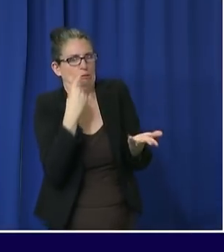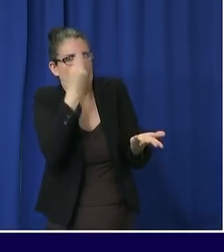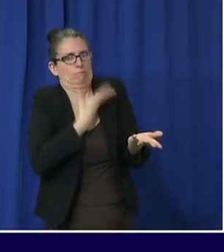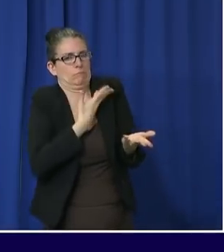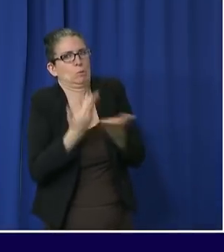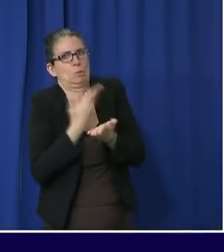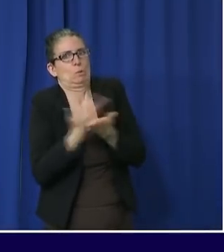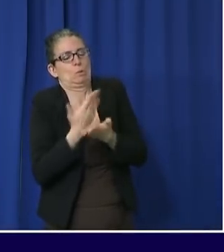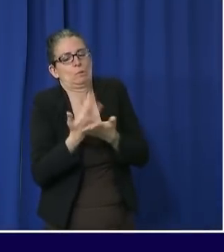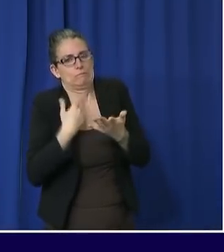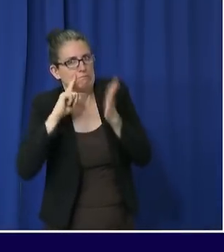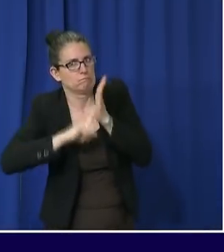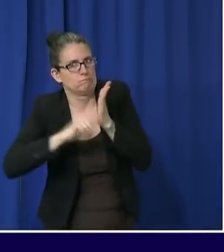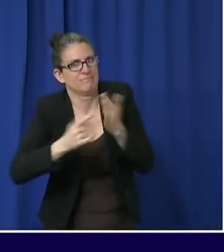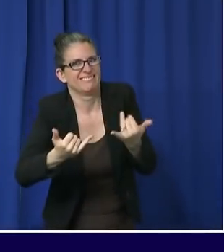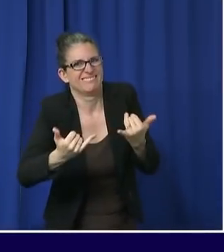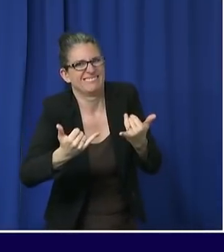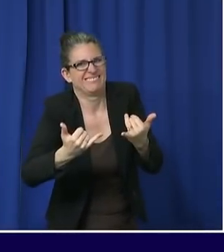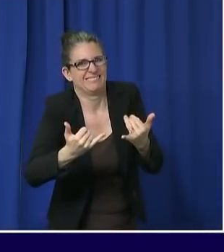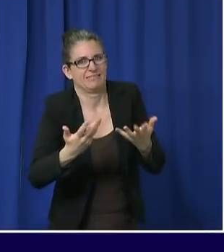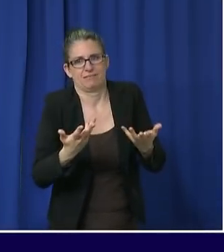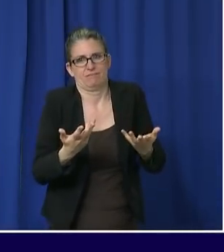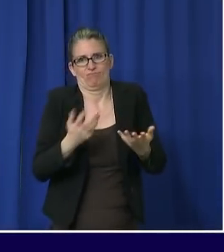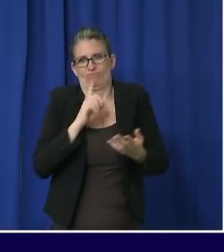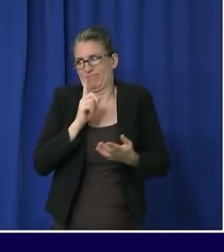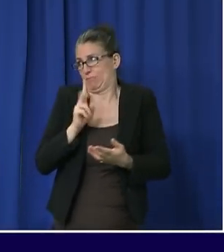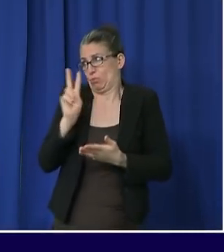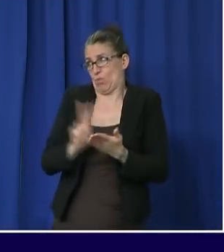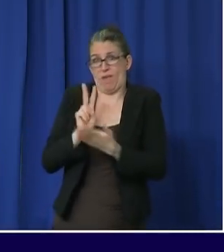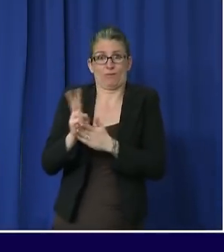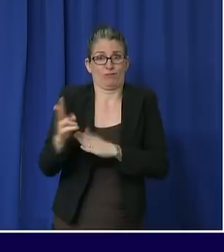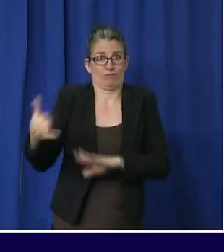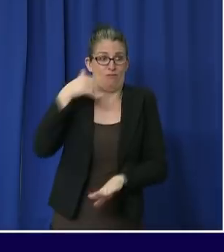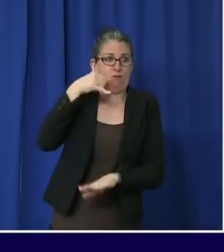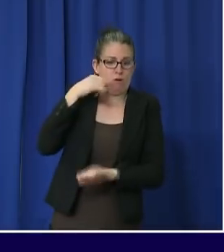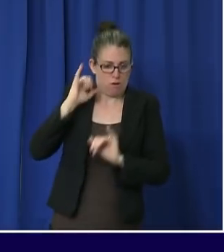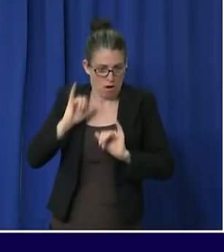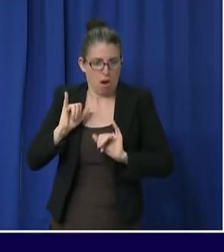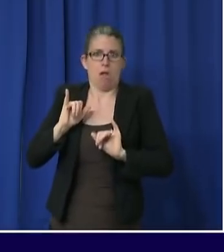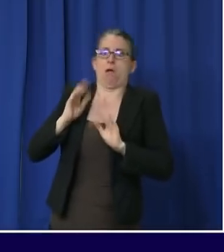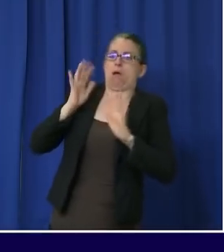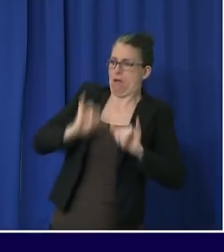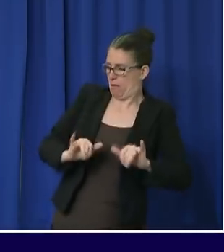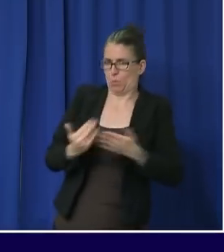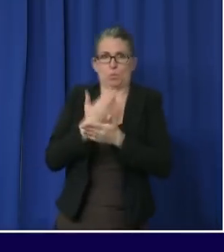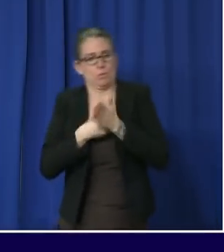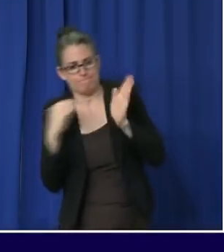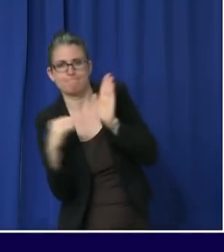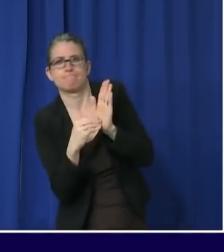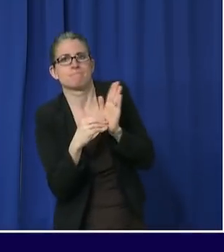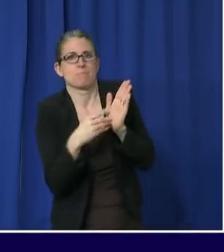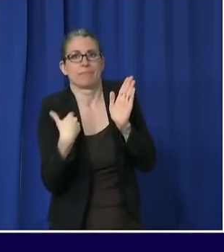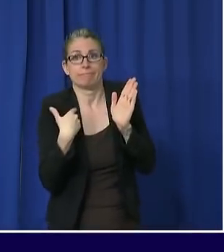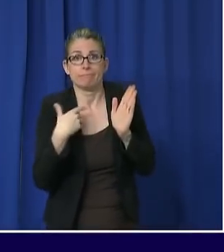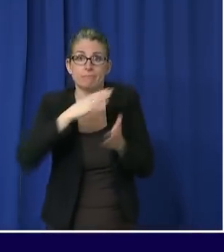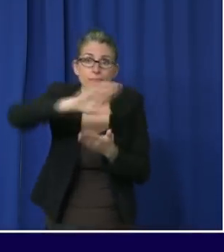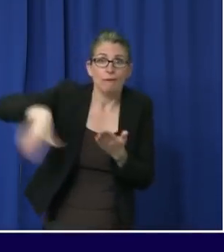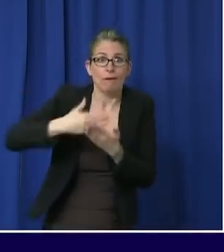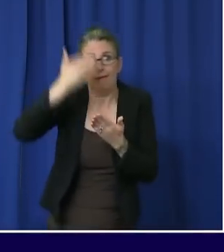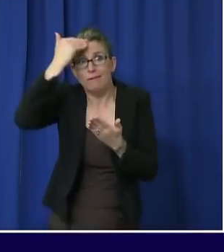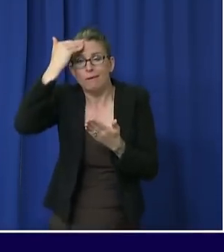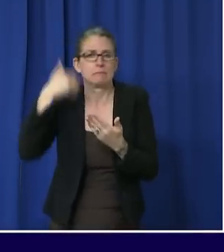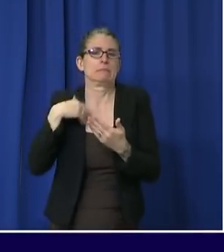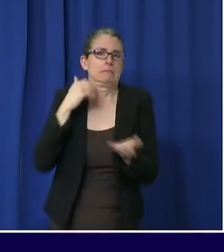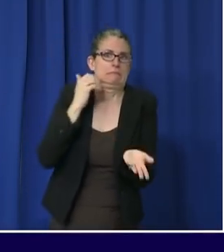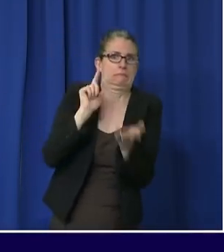information is really just a couple hours old. Again, in the interest of transparency, we wanted to put it out there, and we'll get you at least the locations. But